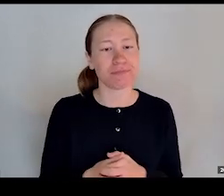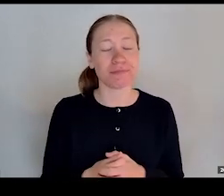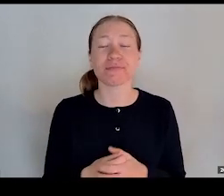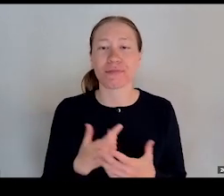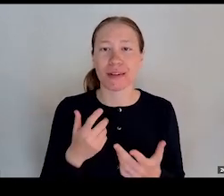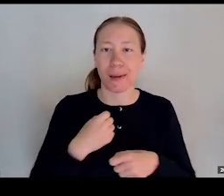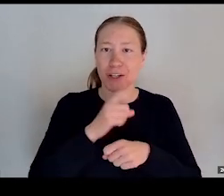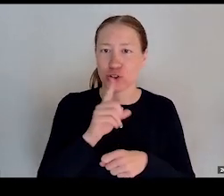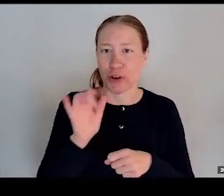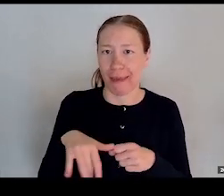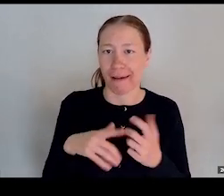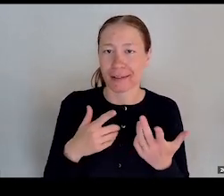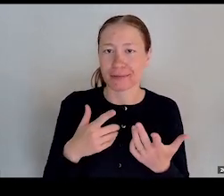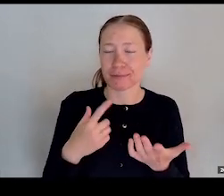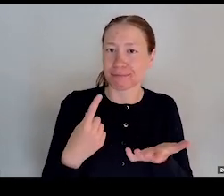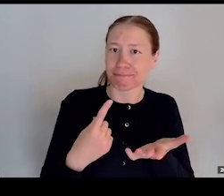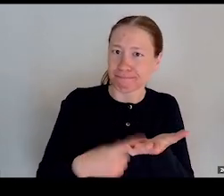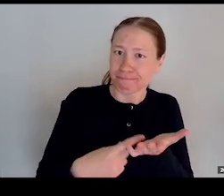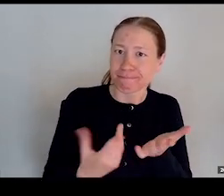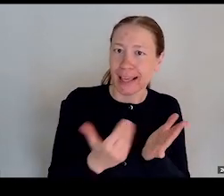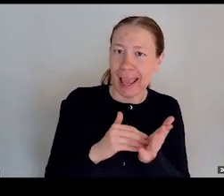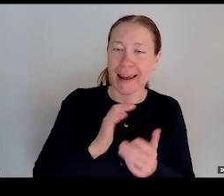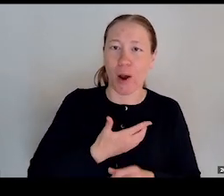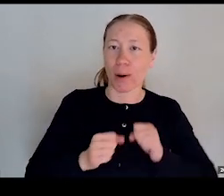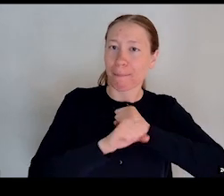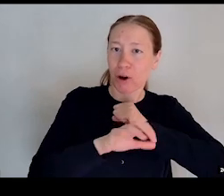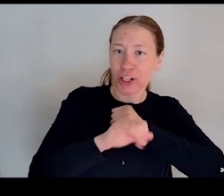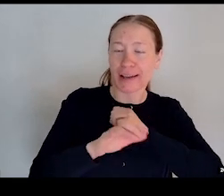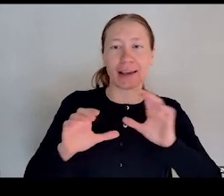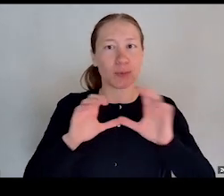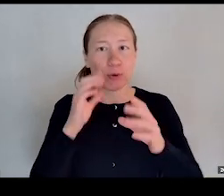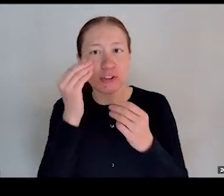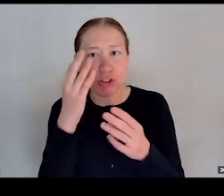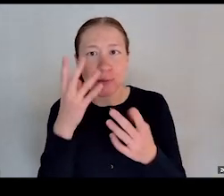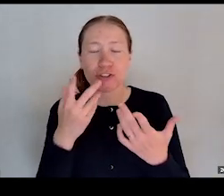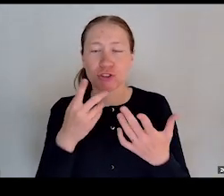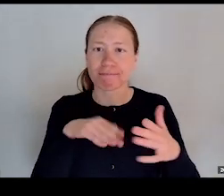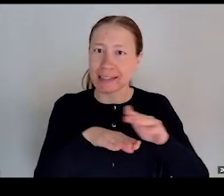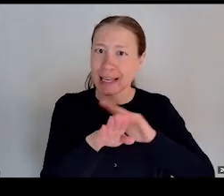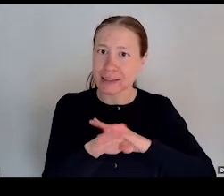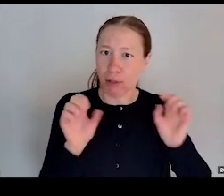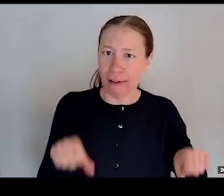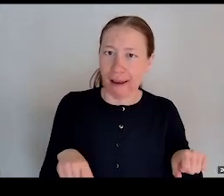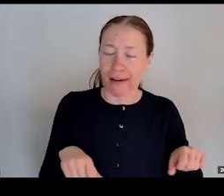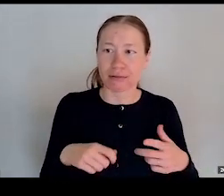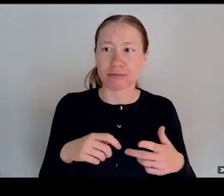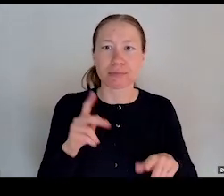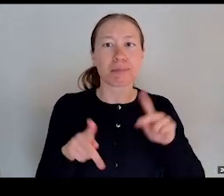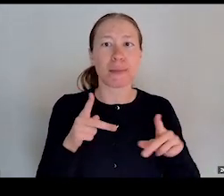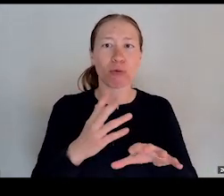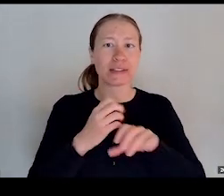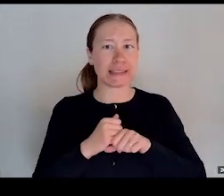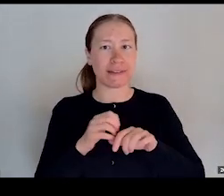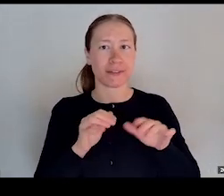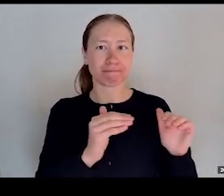a little bit more in that first half, that our marketing and communication materials are also accessible so that people get that same information. They know what to